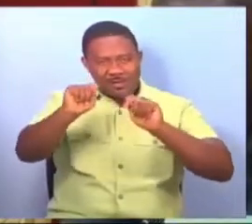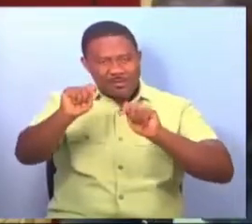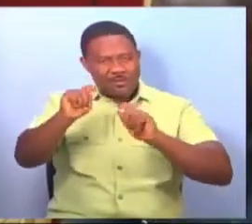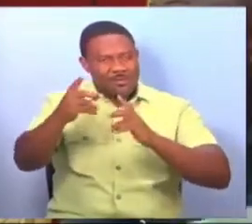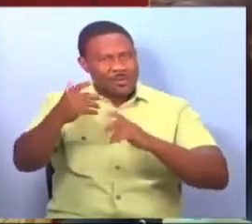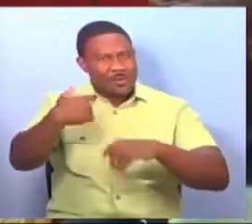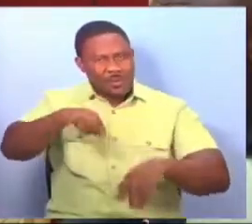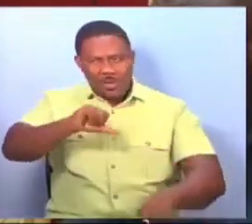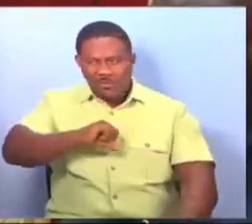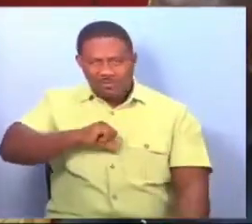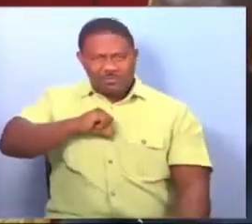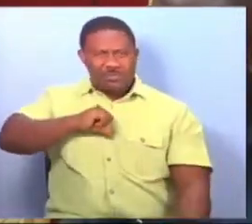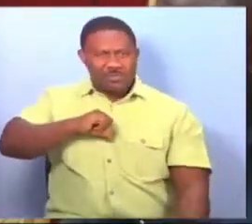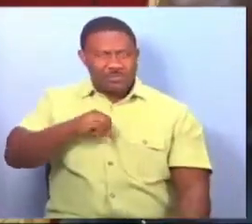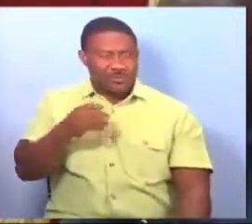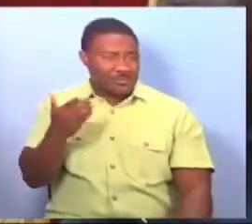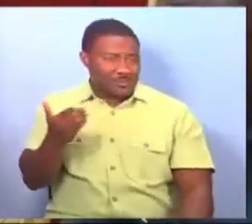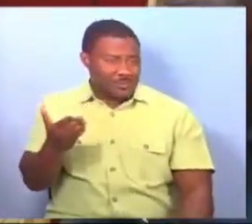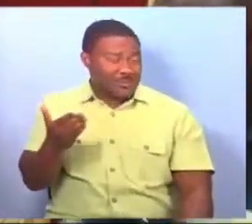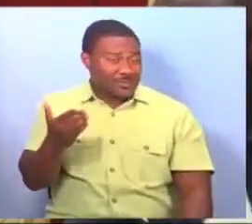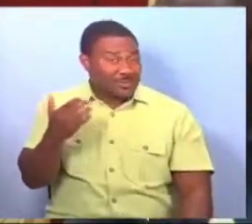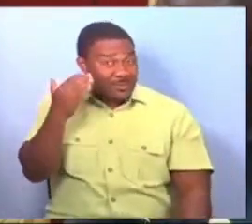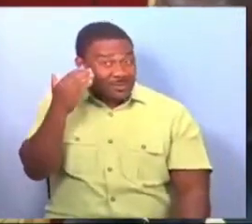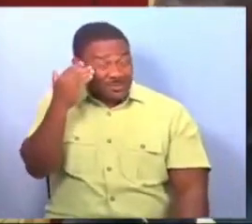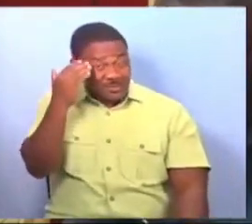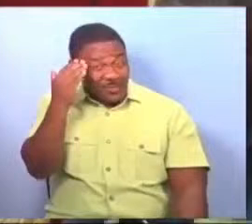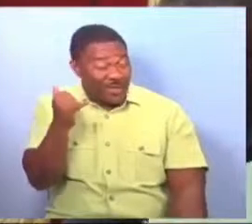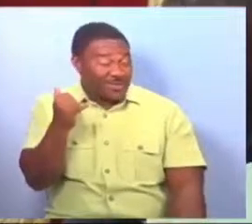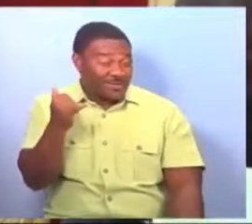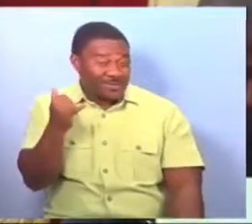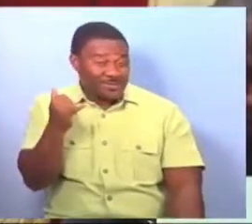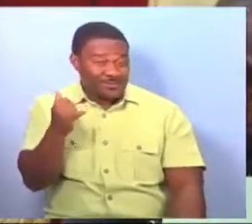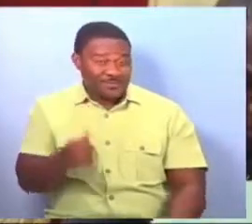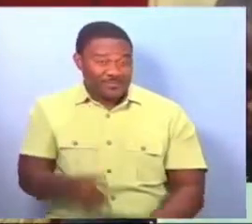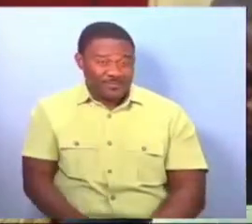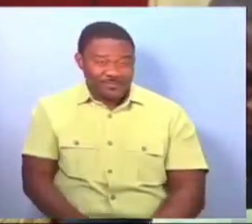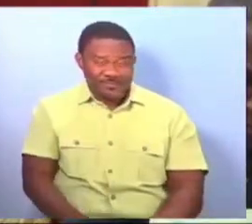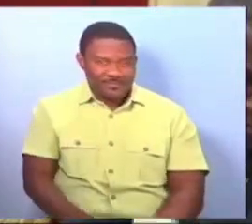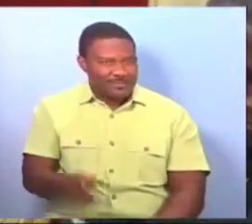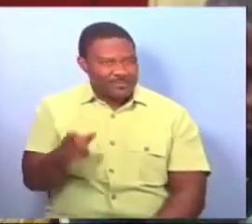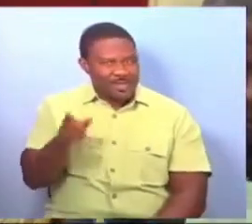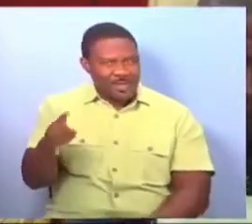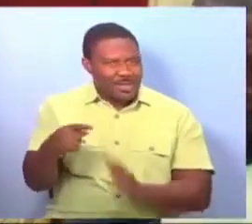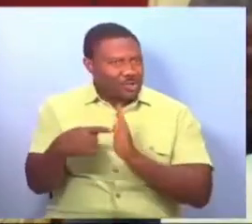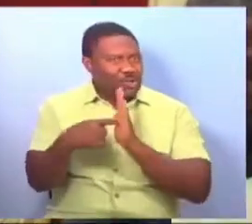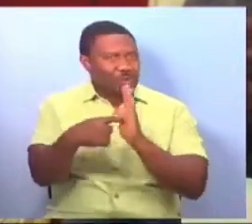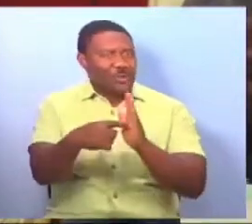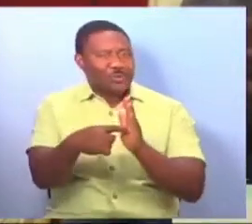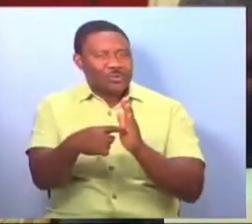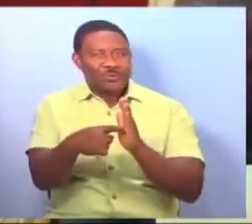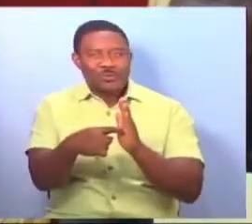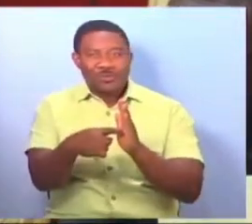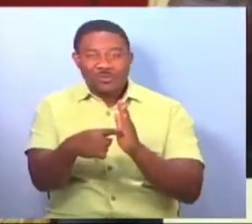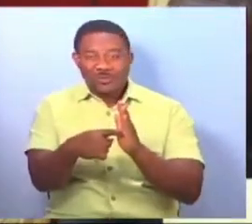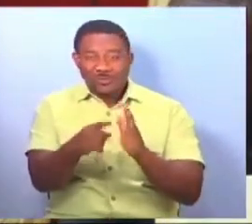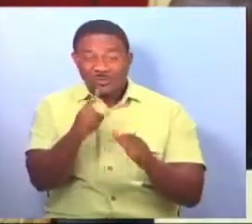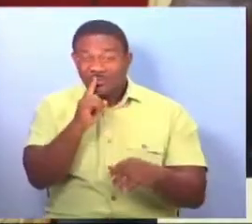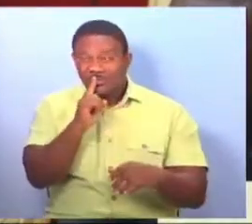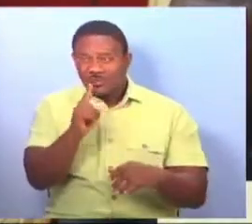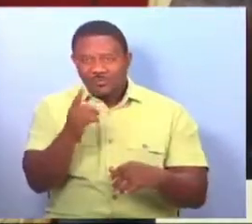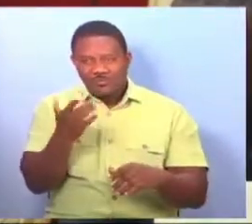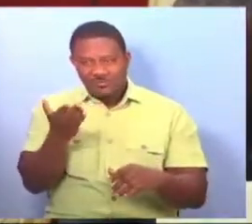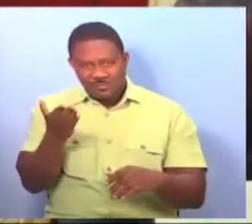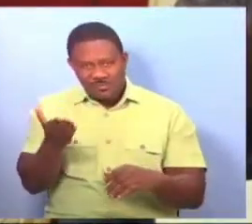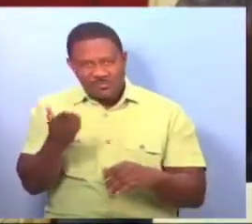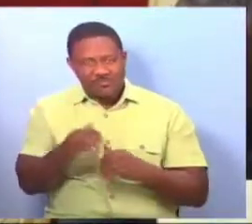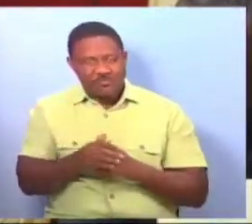him. How can you get a good thing? Because, he's demonstrating that it's a product